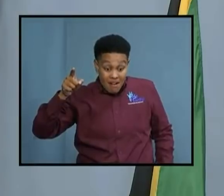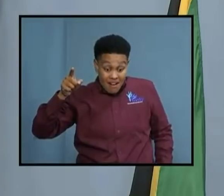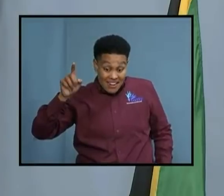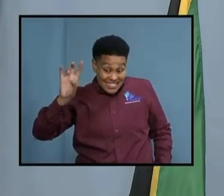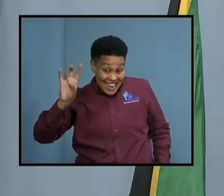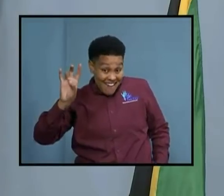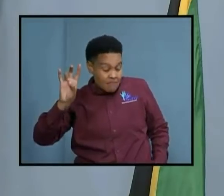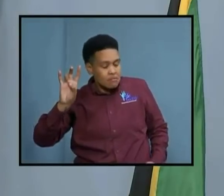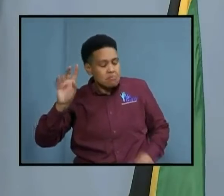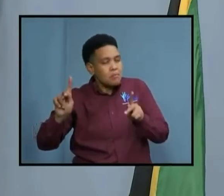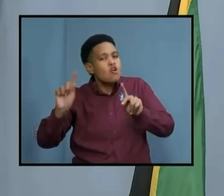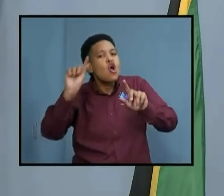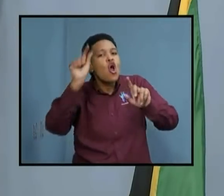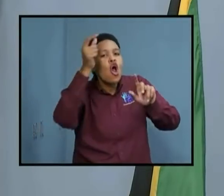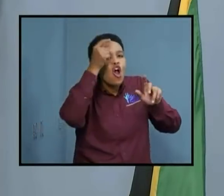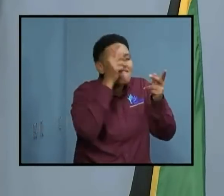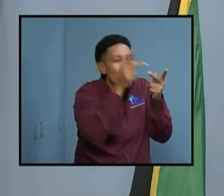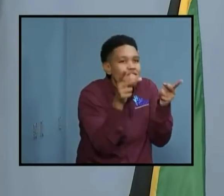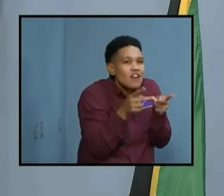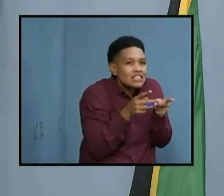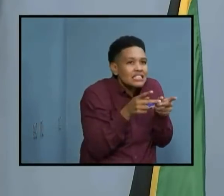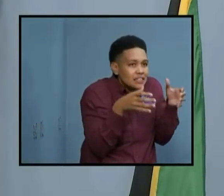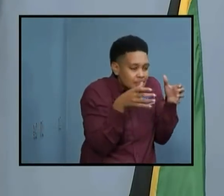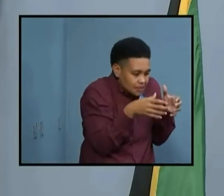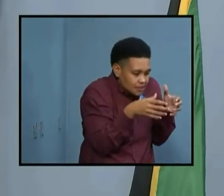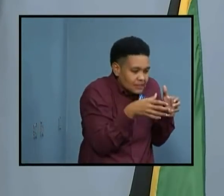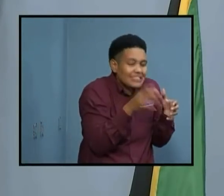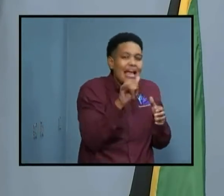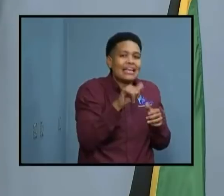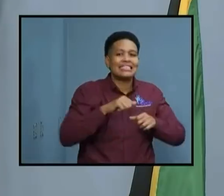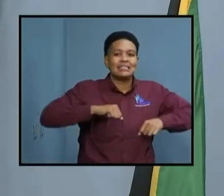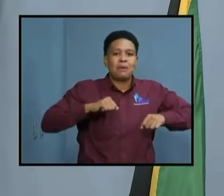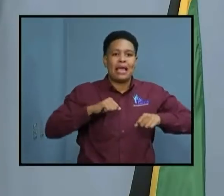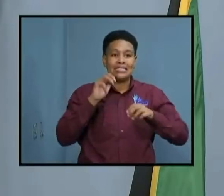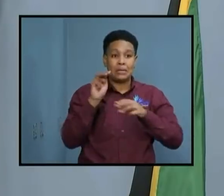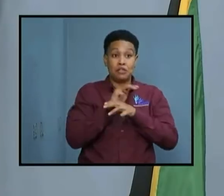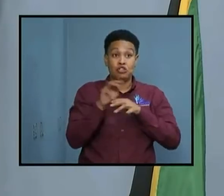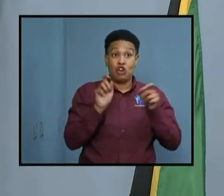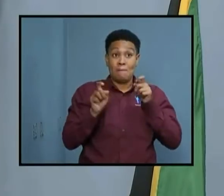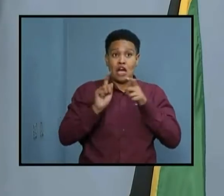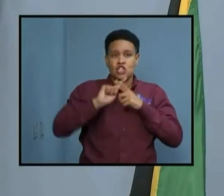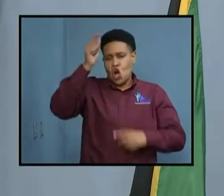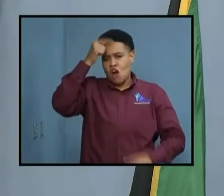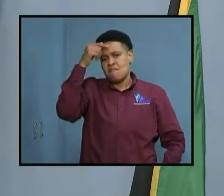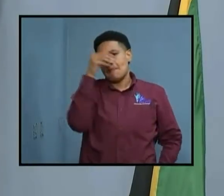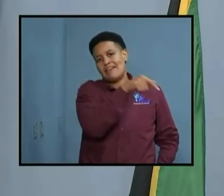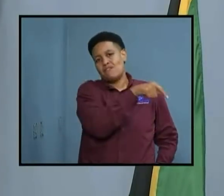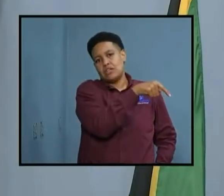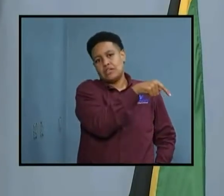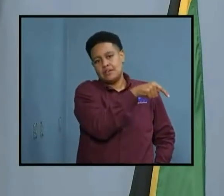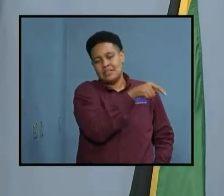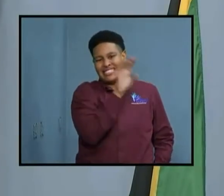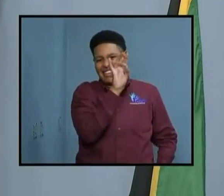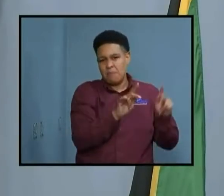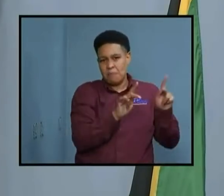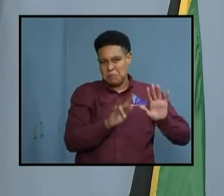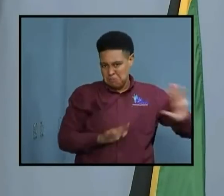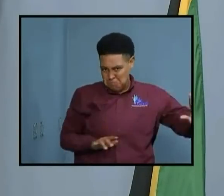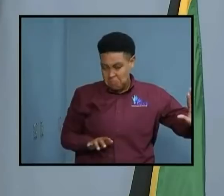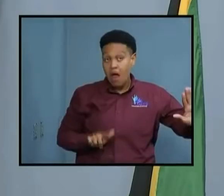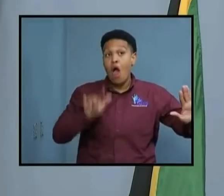quarantine, which would be the lease space that the ministry would manage and the government would pay for. And there